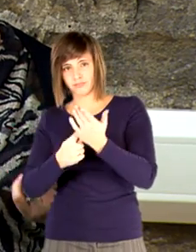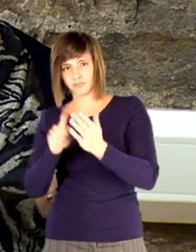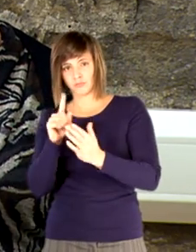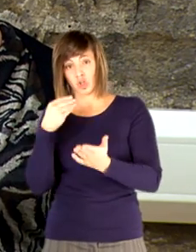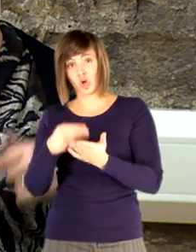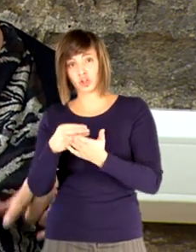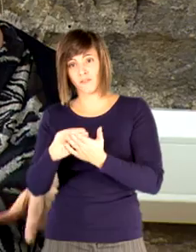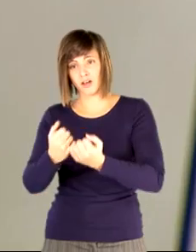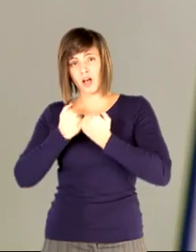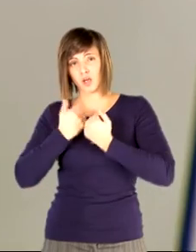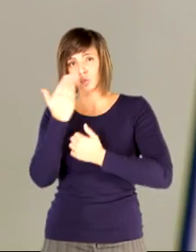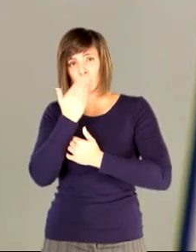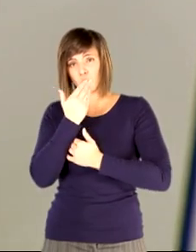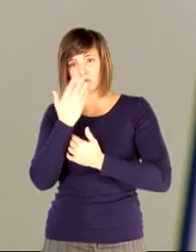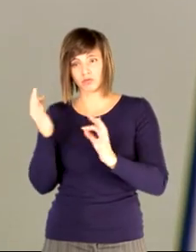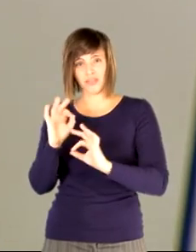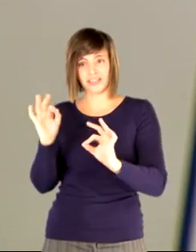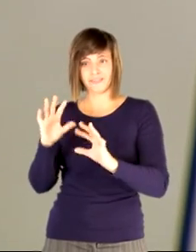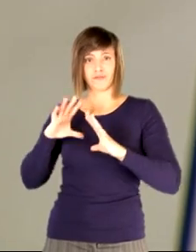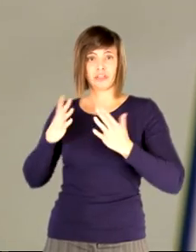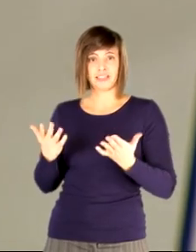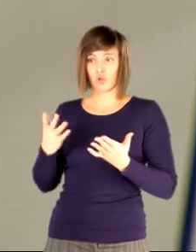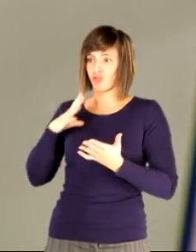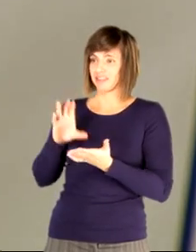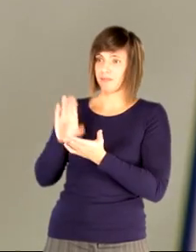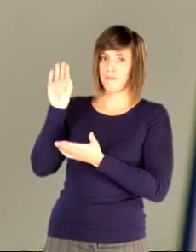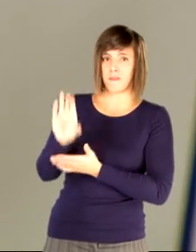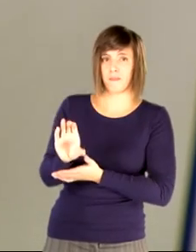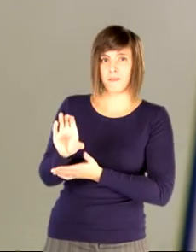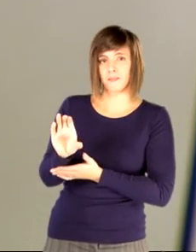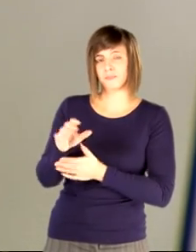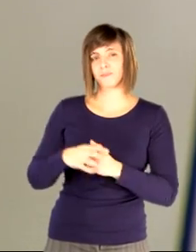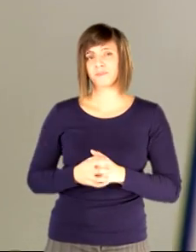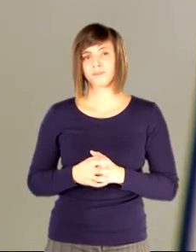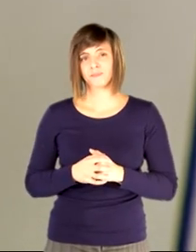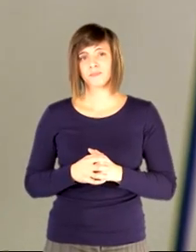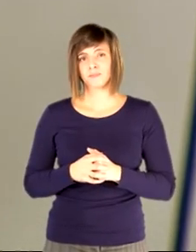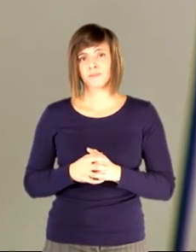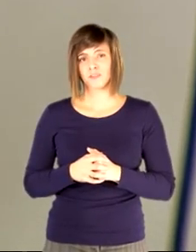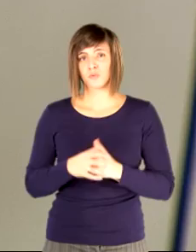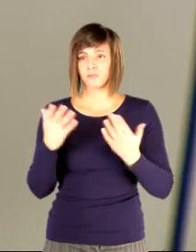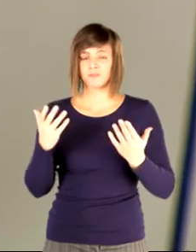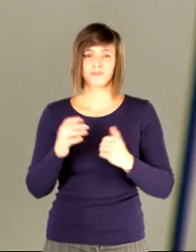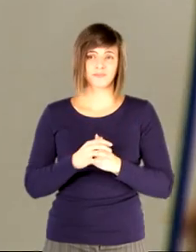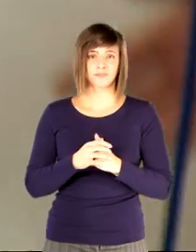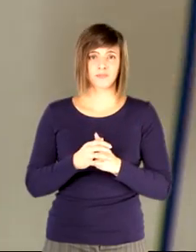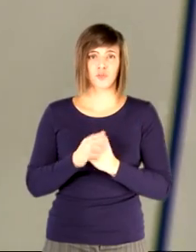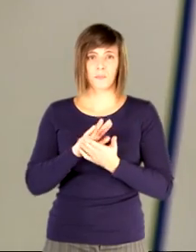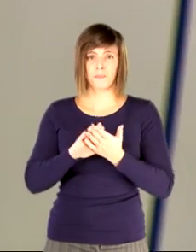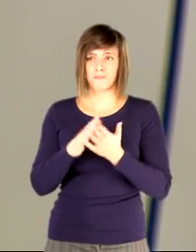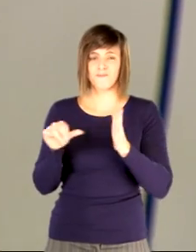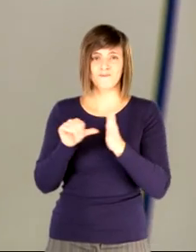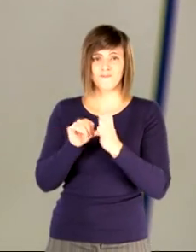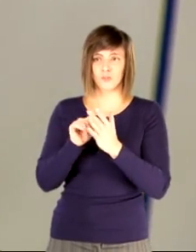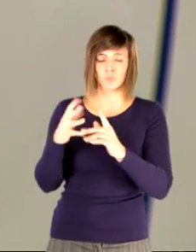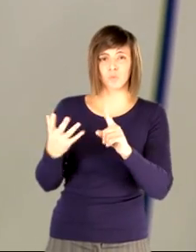that the cost of our own school is nothing because we've already paid for it. And therefore, you're